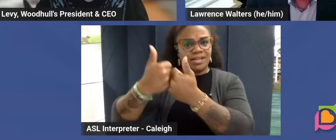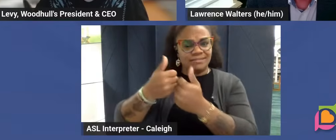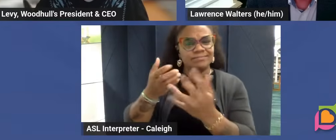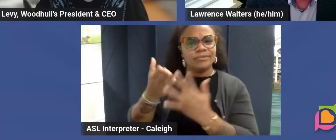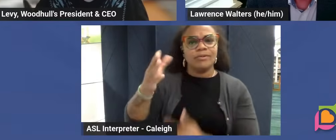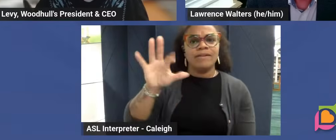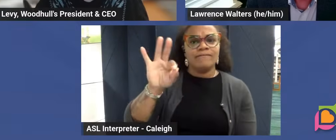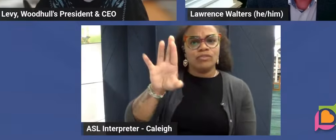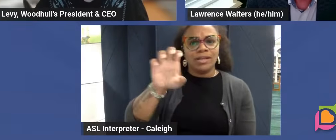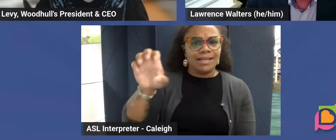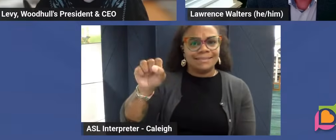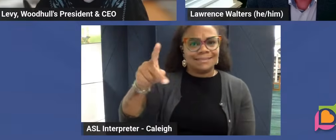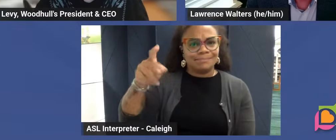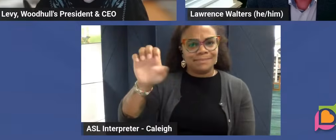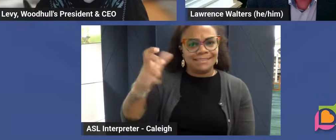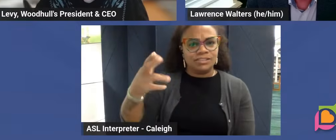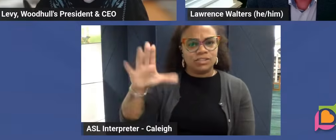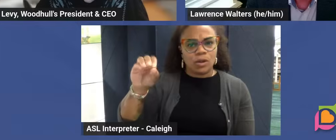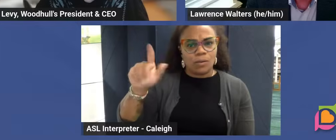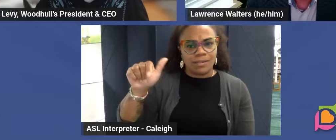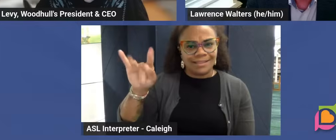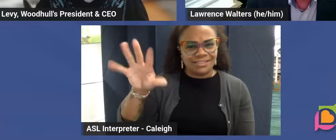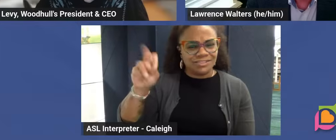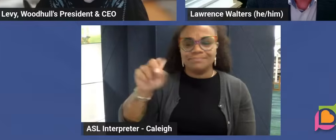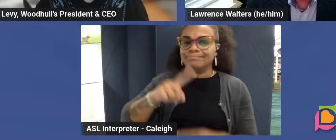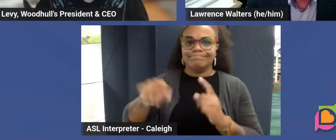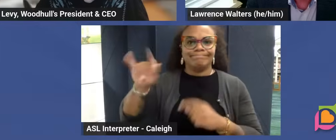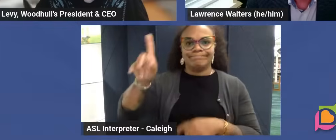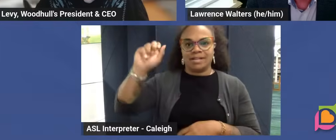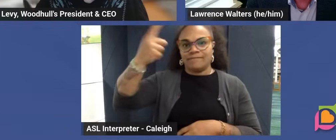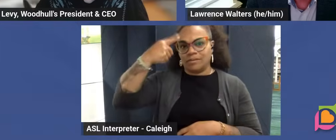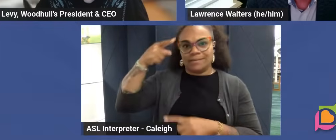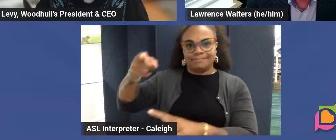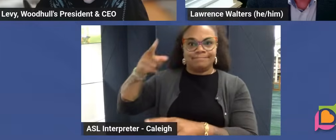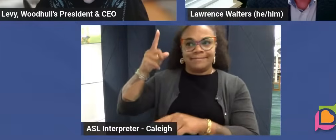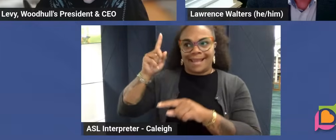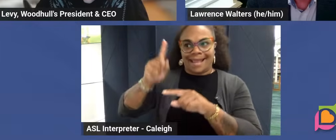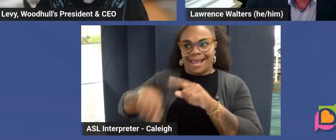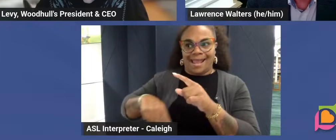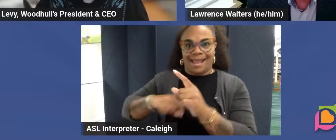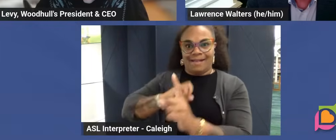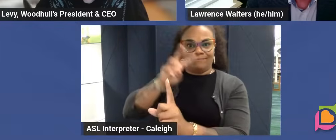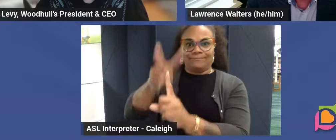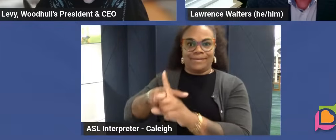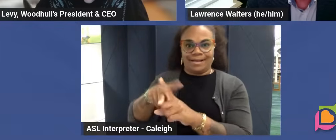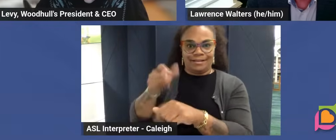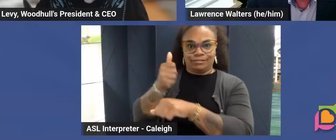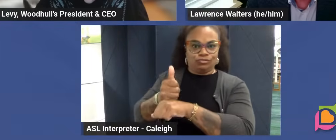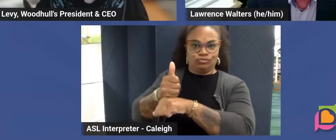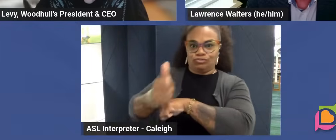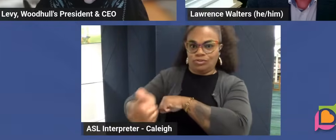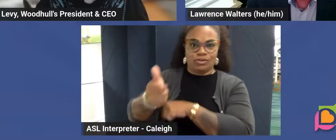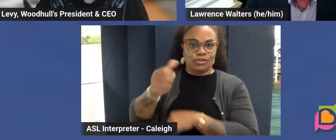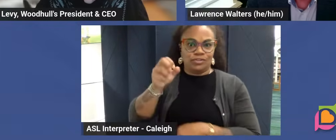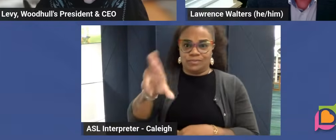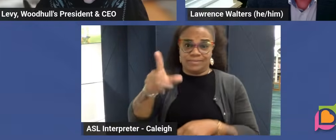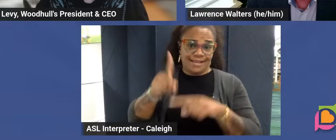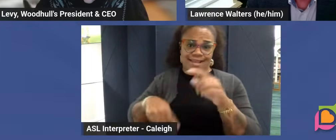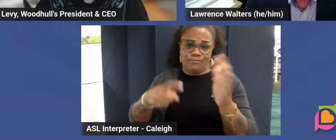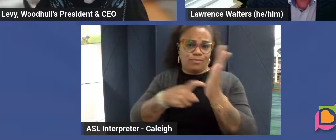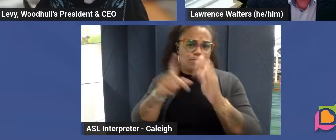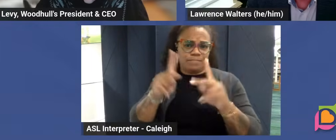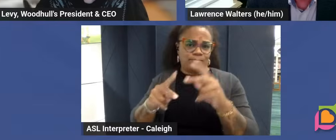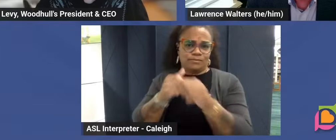Coalition, but because the government could not file any charges or enforce the law, there was